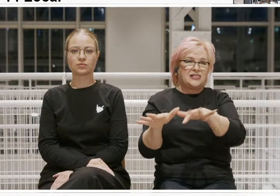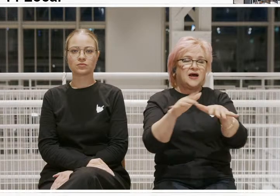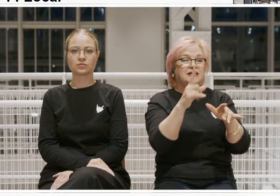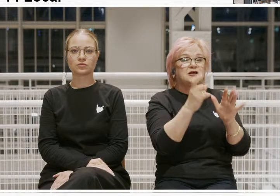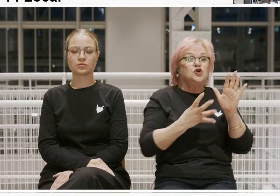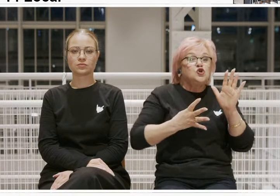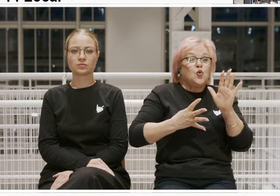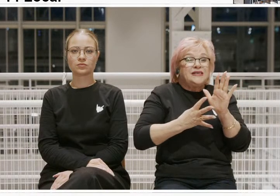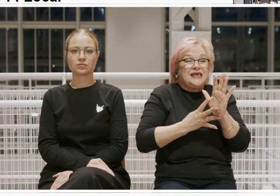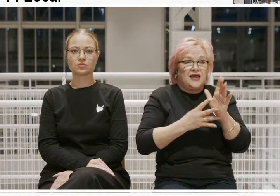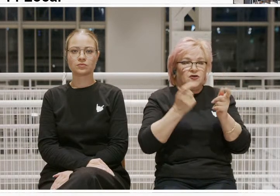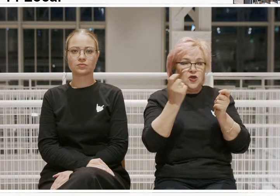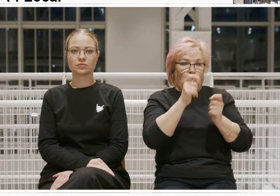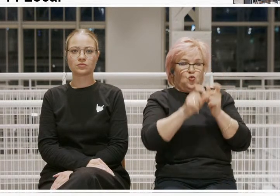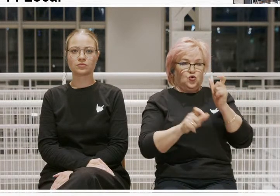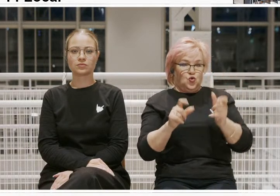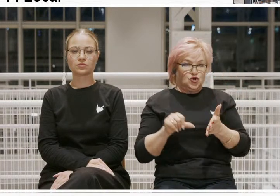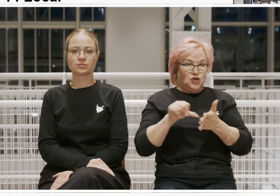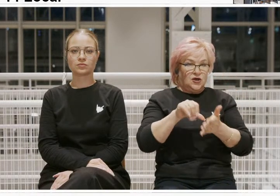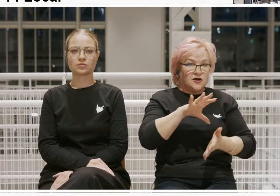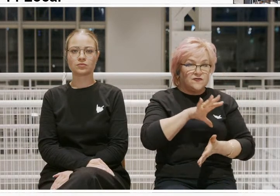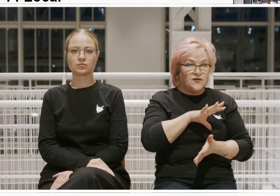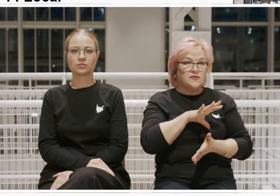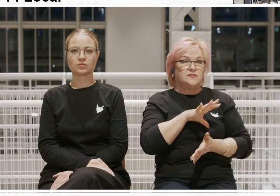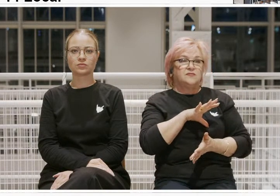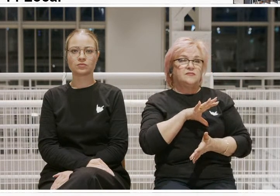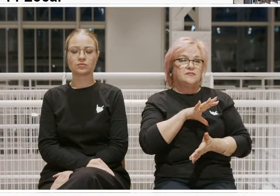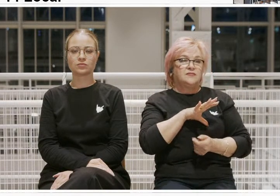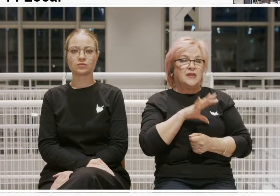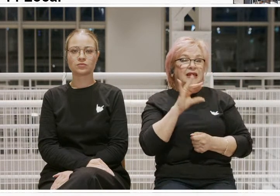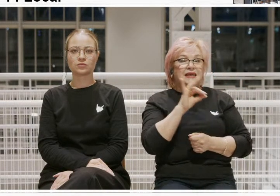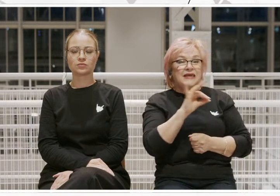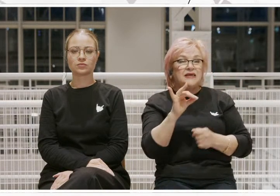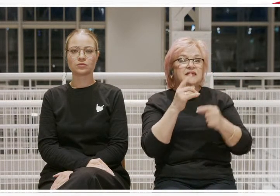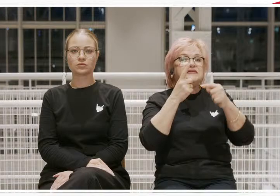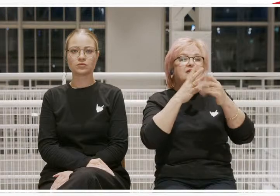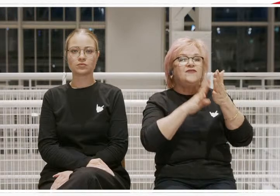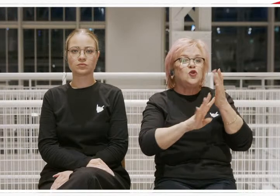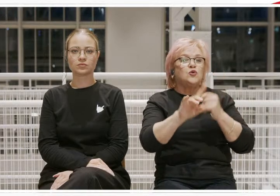109 artists and attracted 90,000 visitors.